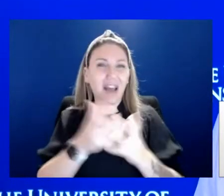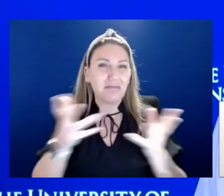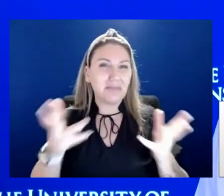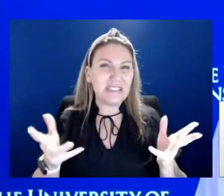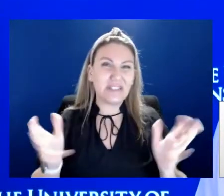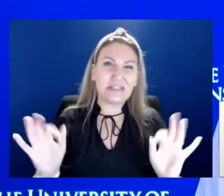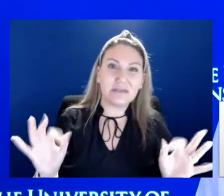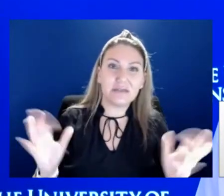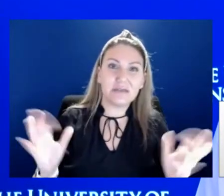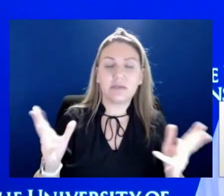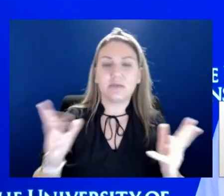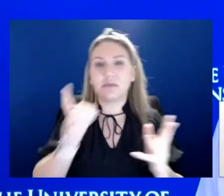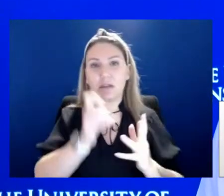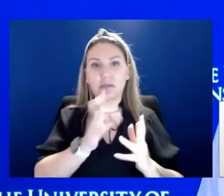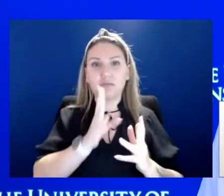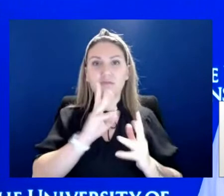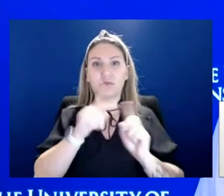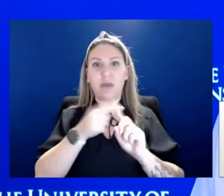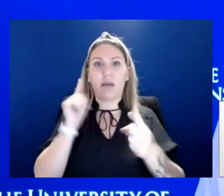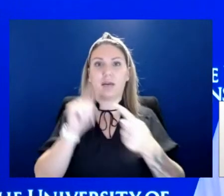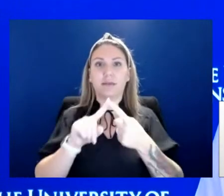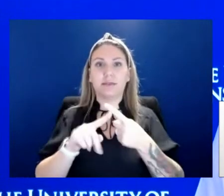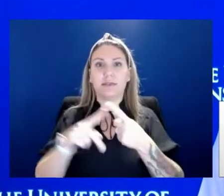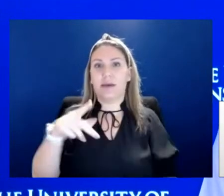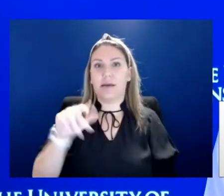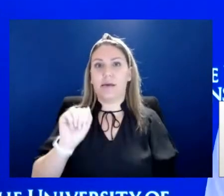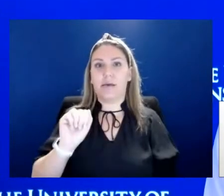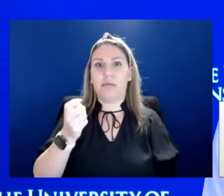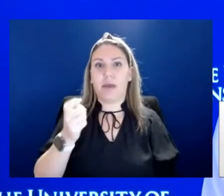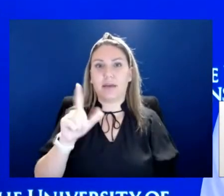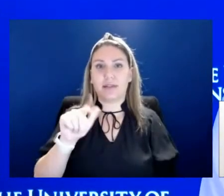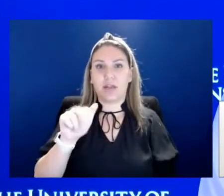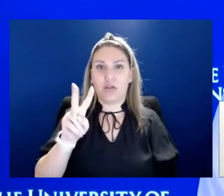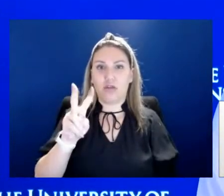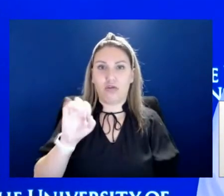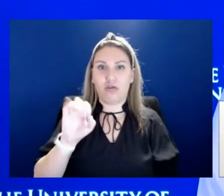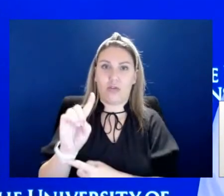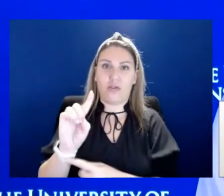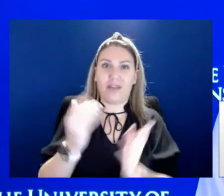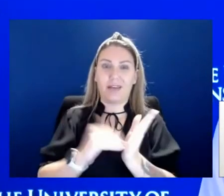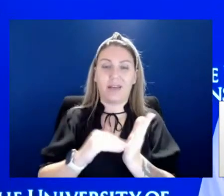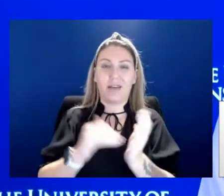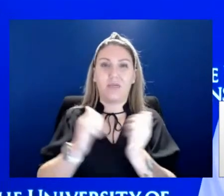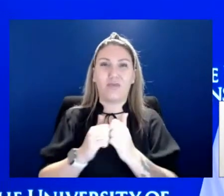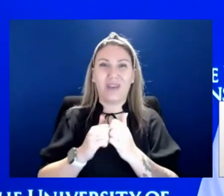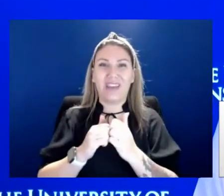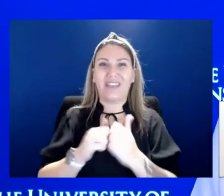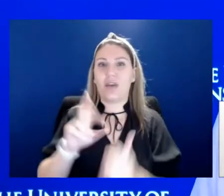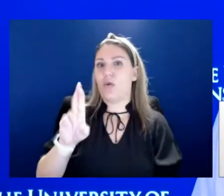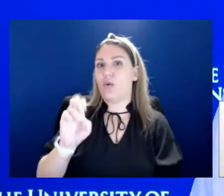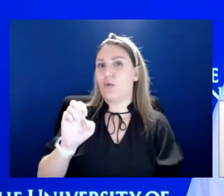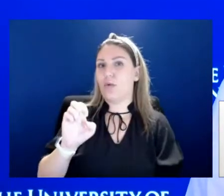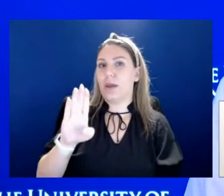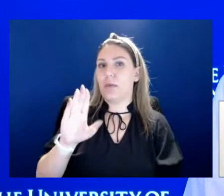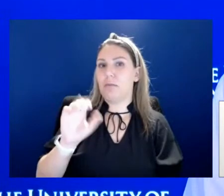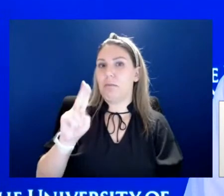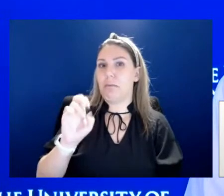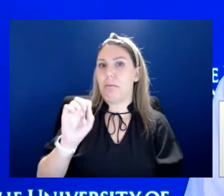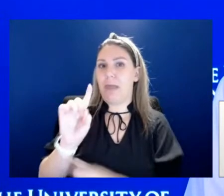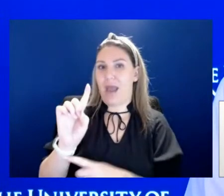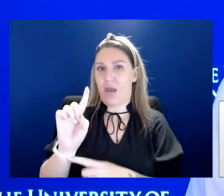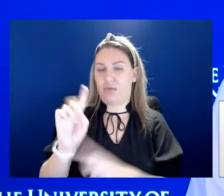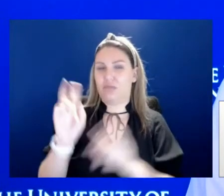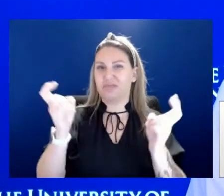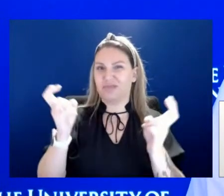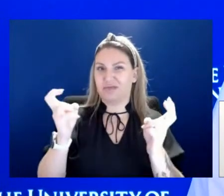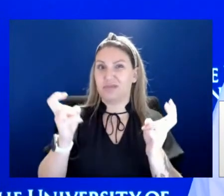talked about too much until obviously the Paxlovid. But overall, again, even with rebound with Paxlovid or this, we haven't seen any further severe disease